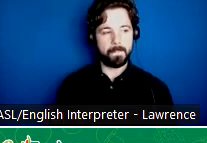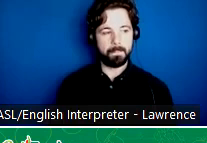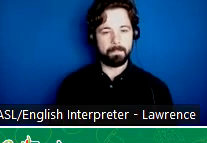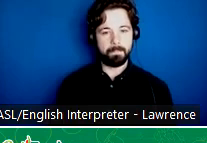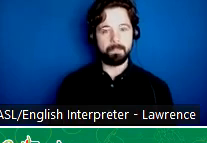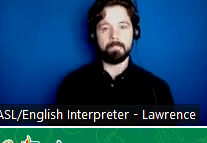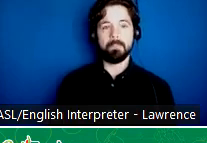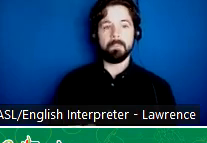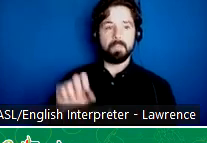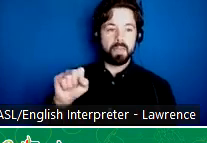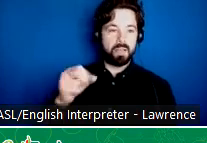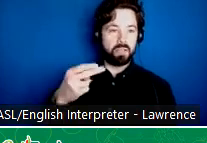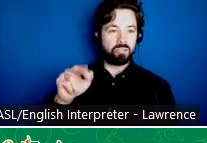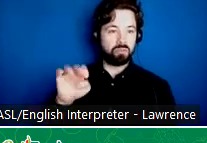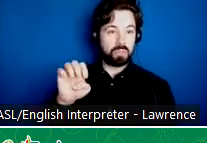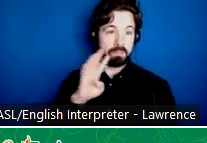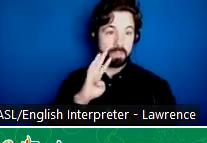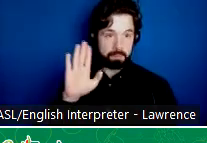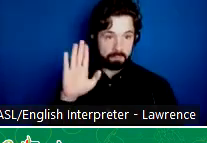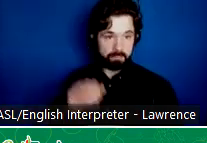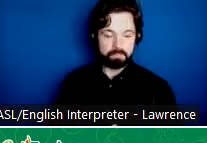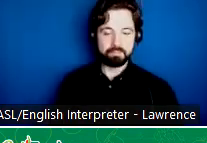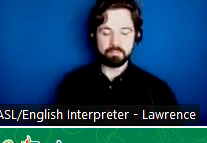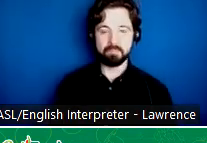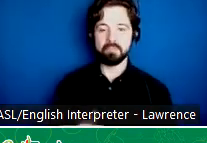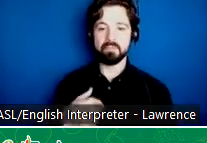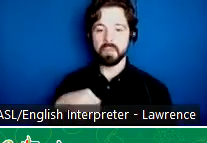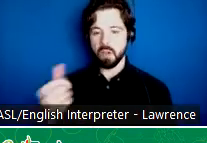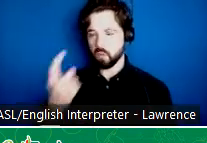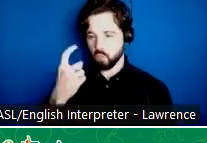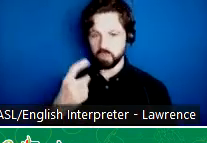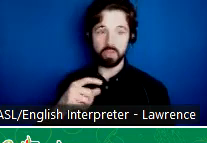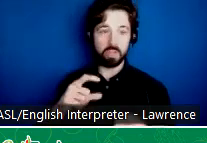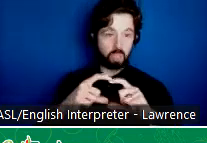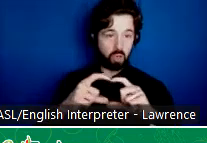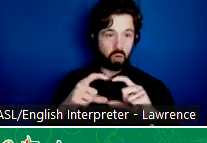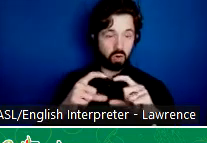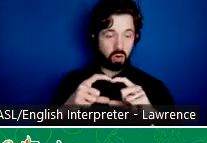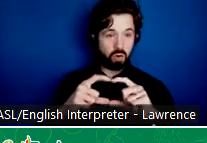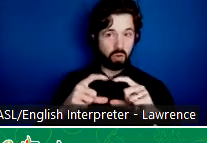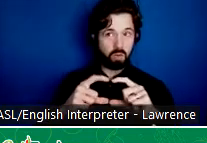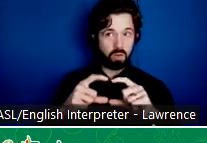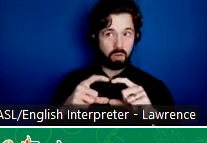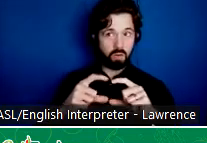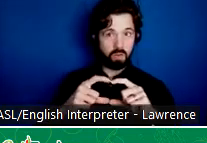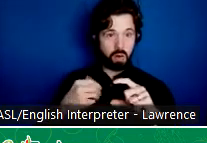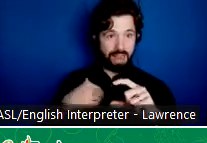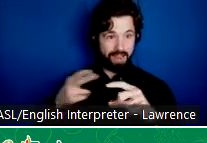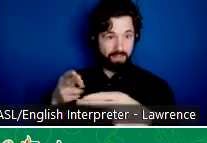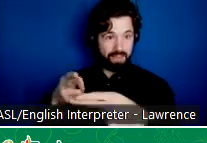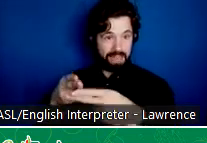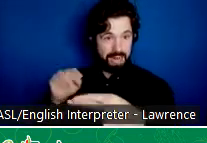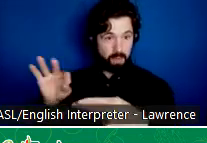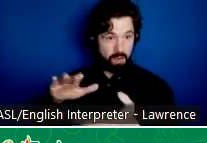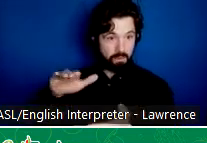Thank you, Karen. Another question, are the cards issued in the name of the eligible child? And yes, cards will